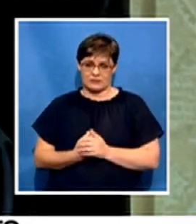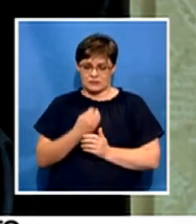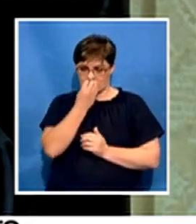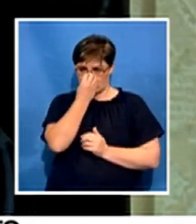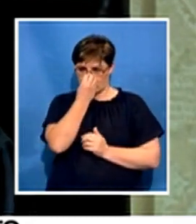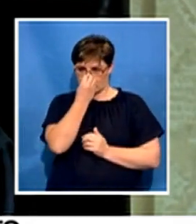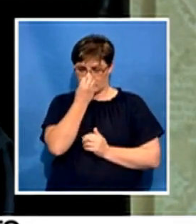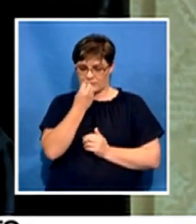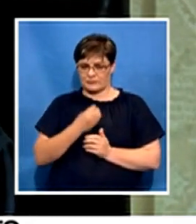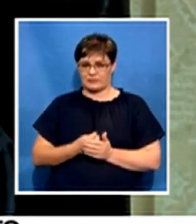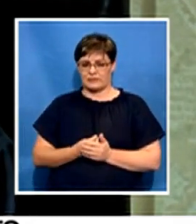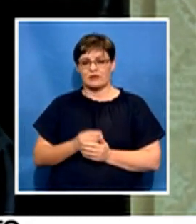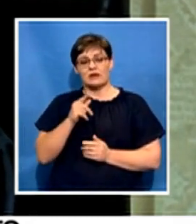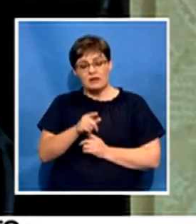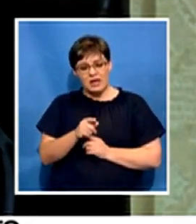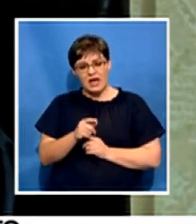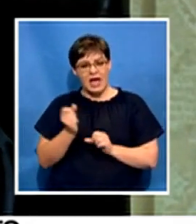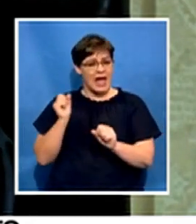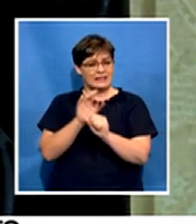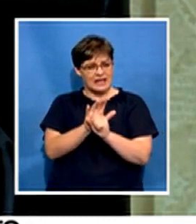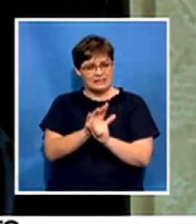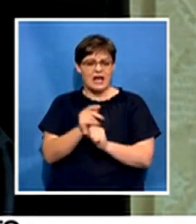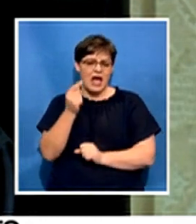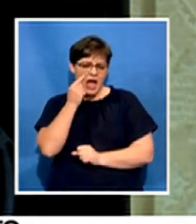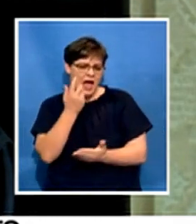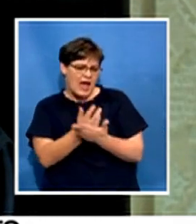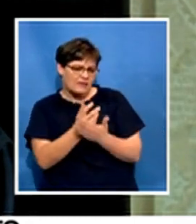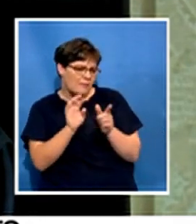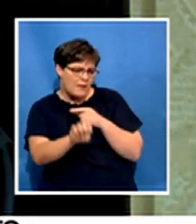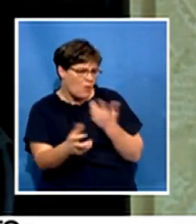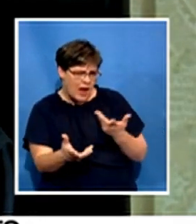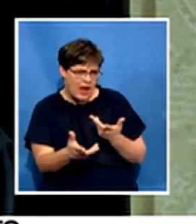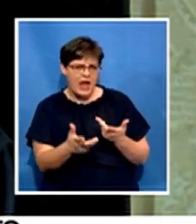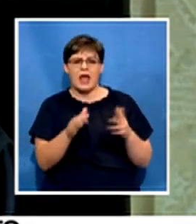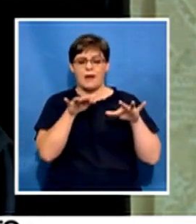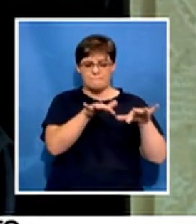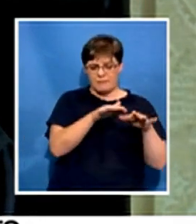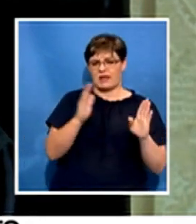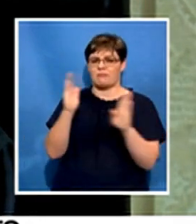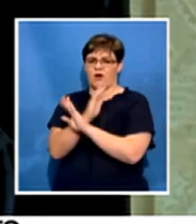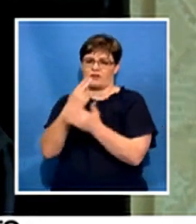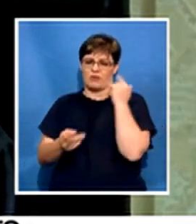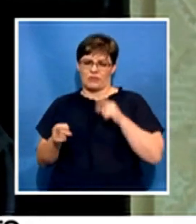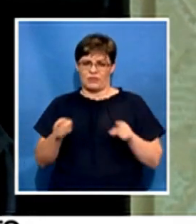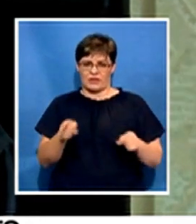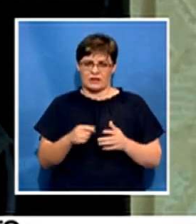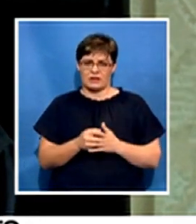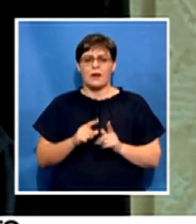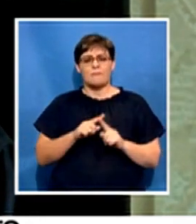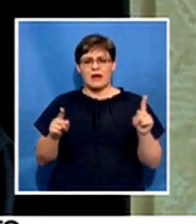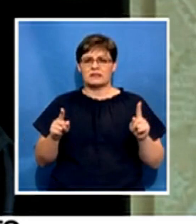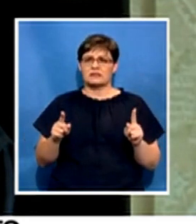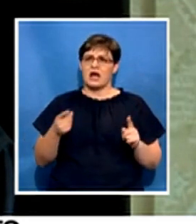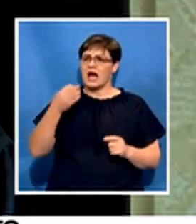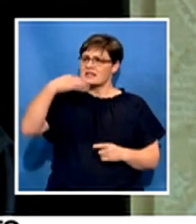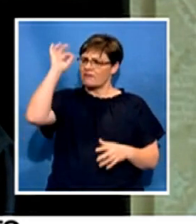in the public and private sector. However, the fact that it is a democratic government led by a liberation movement that